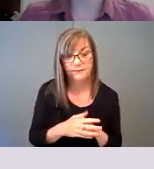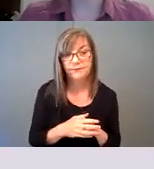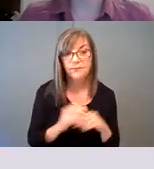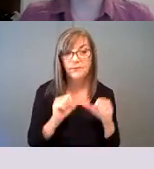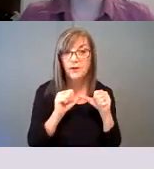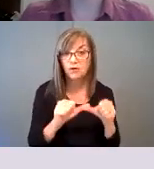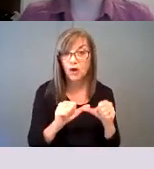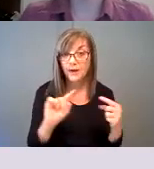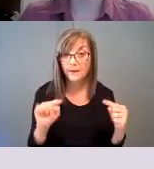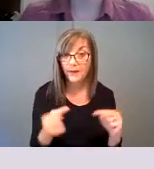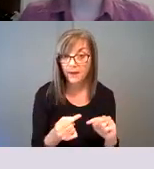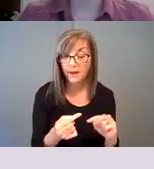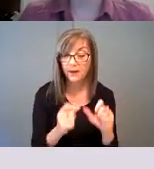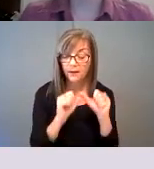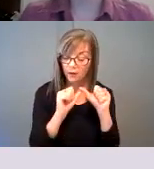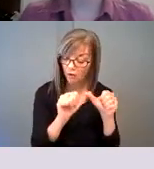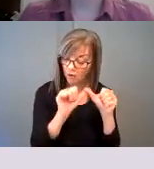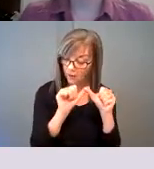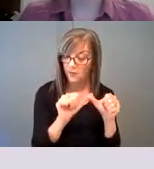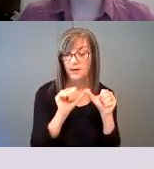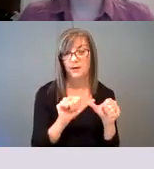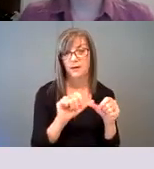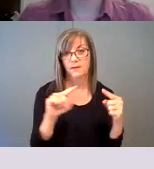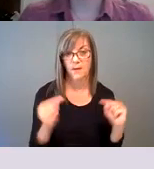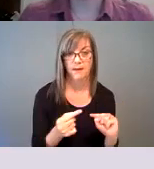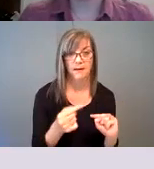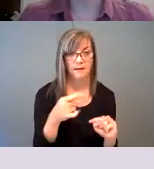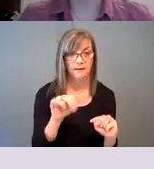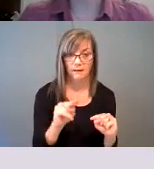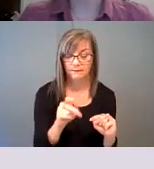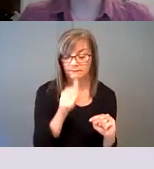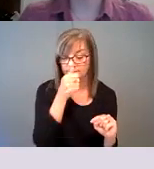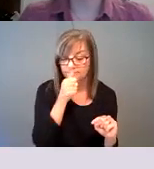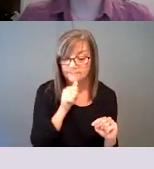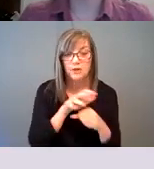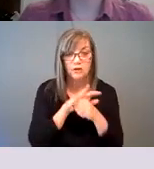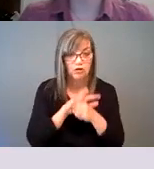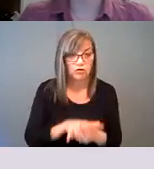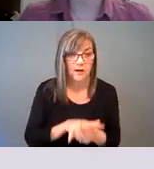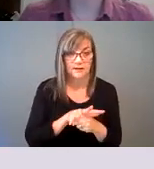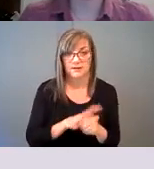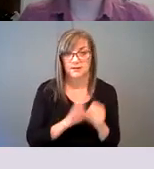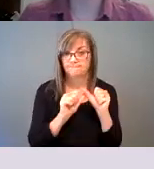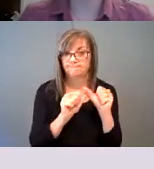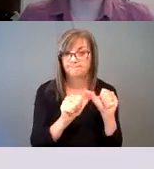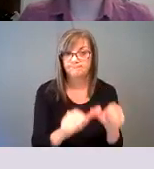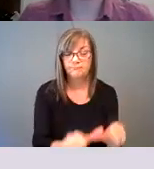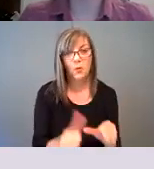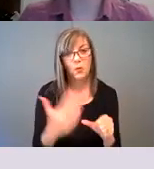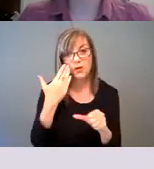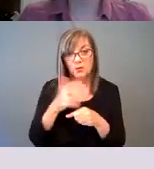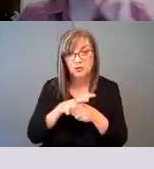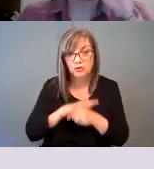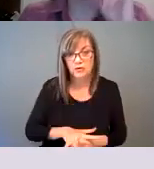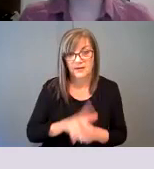really this ongoing pain and this ongoing stress. And again, we know that stress really impacts the